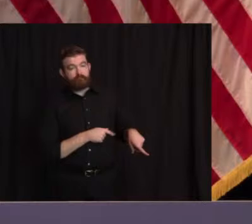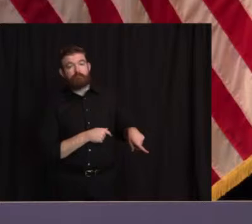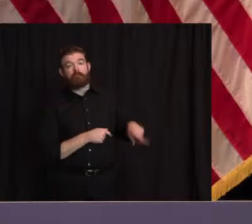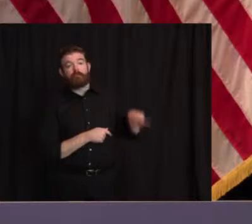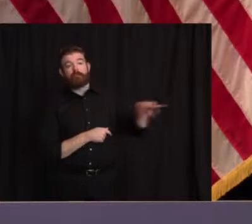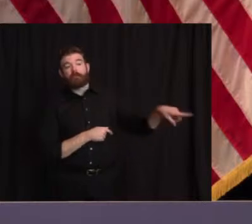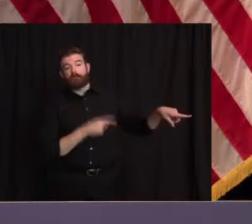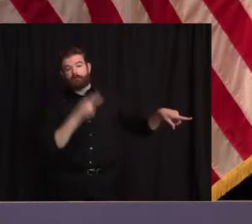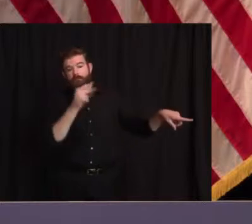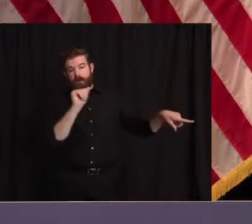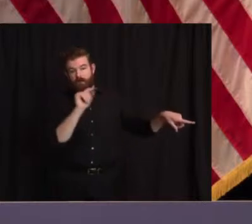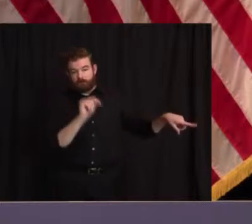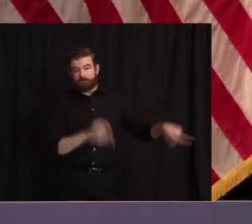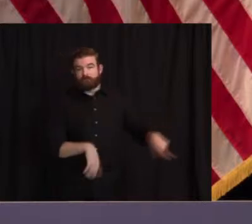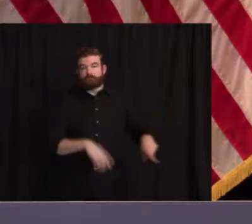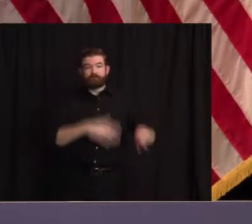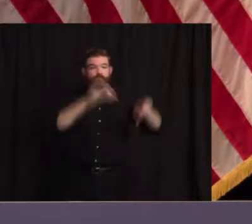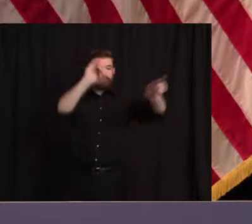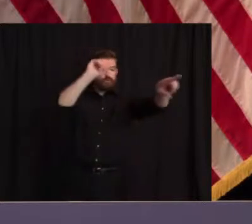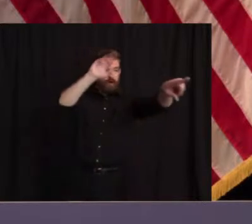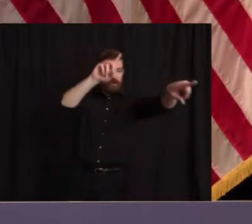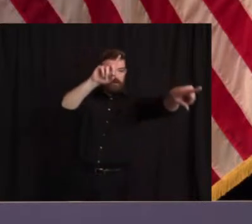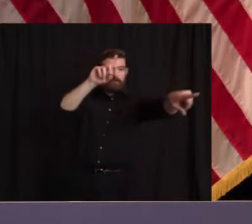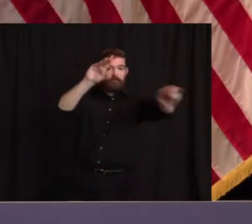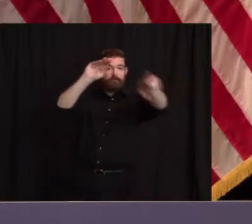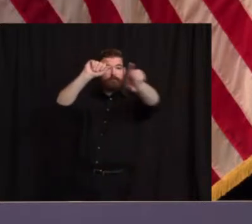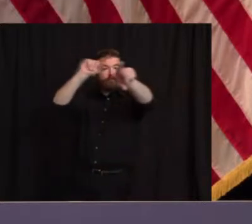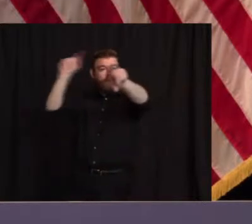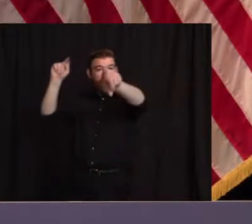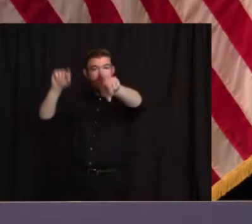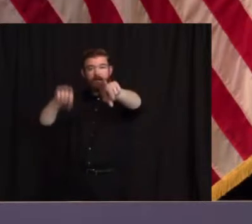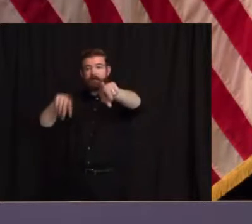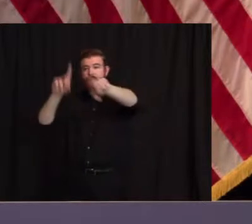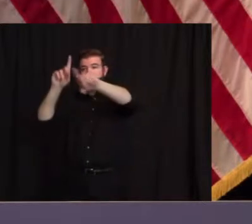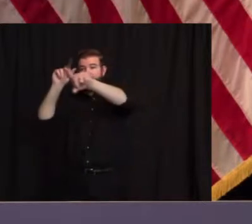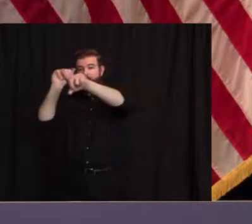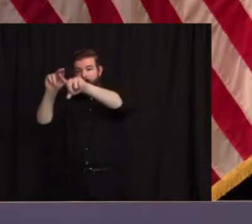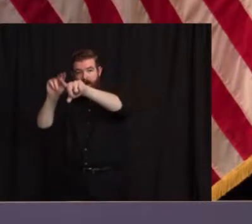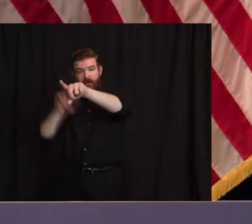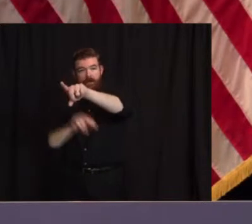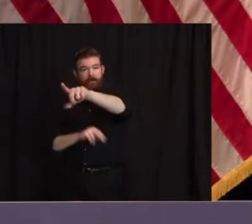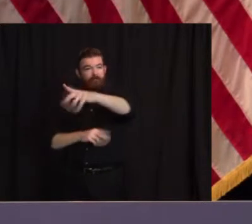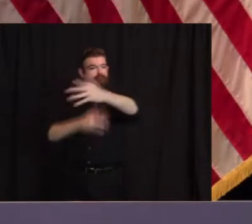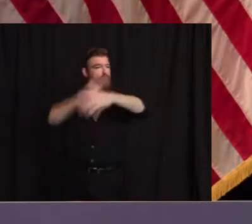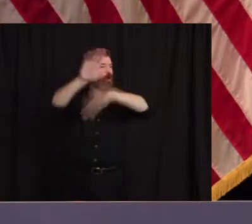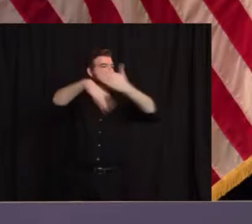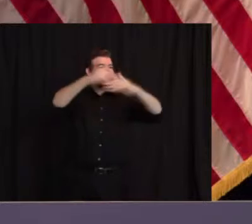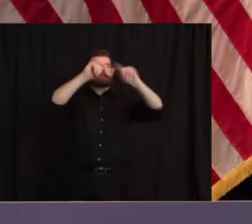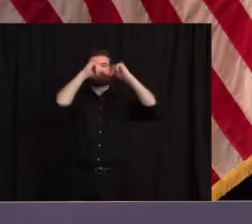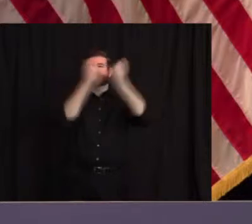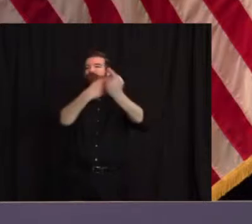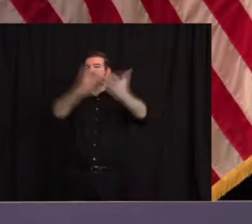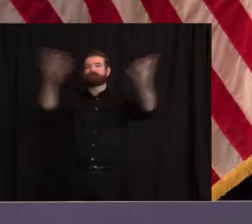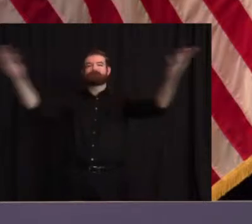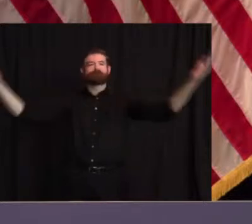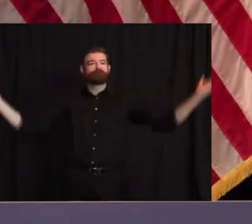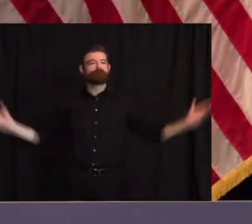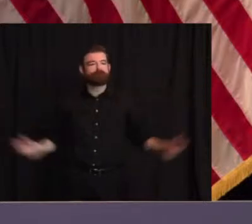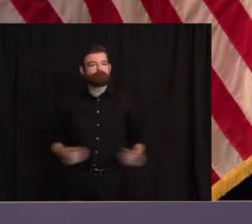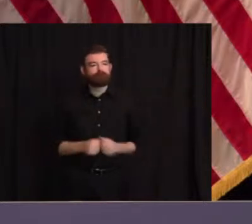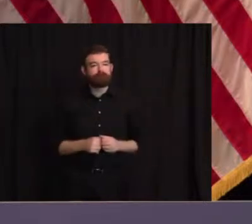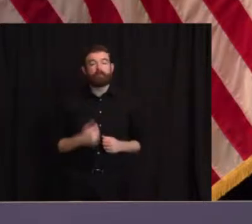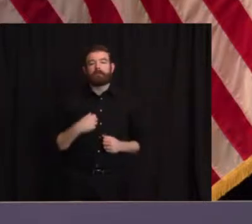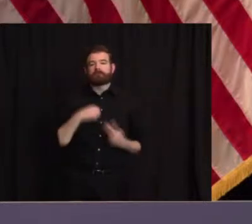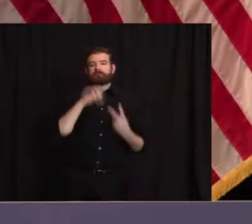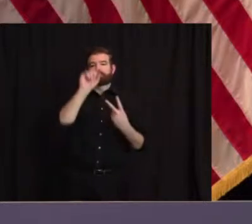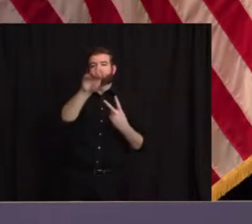Dan, the whole team. Again, most importantly to everybody out there, two very simple comments. Thank you for everything